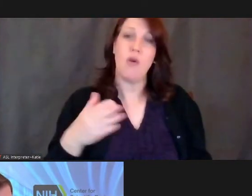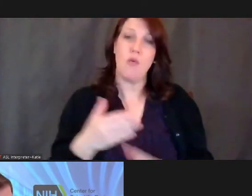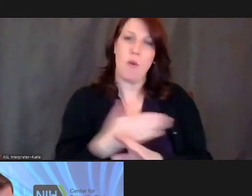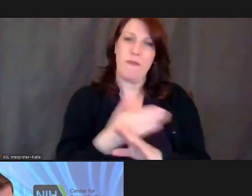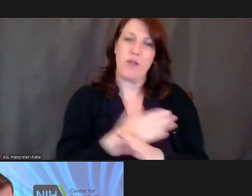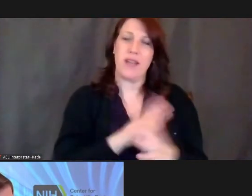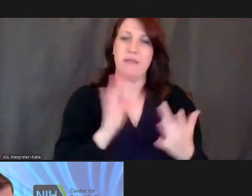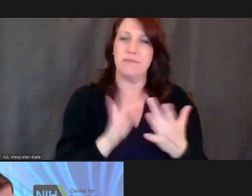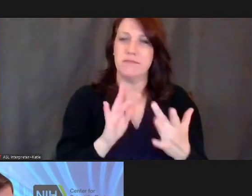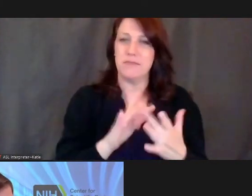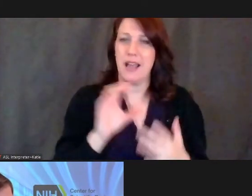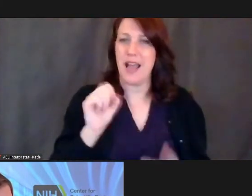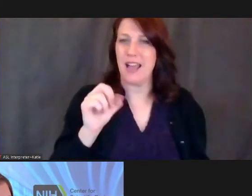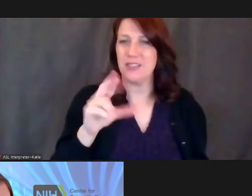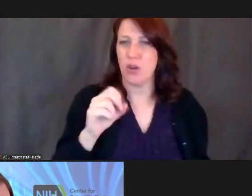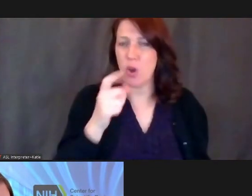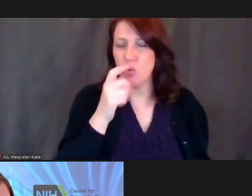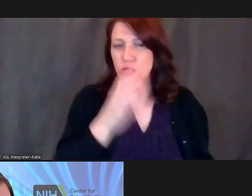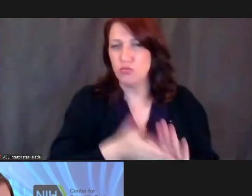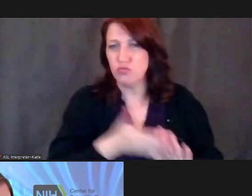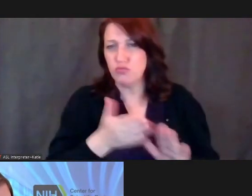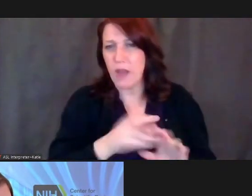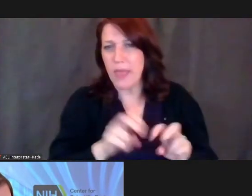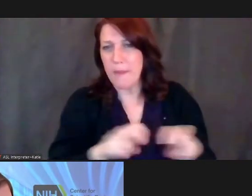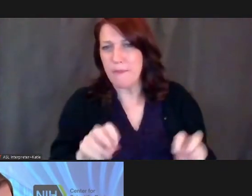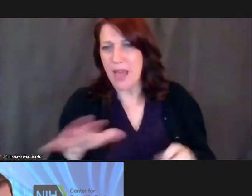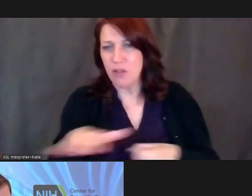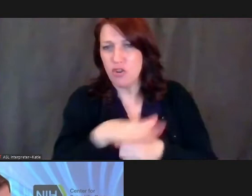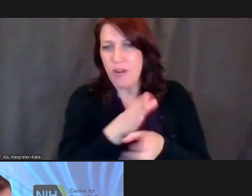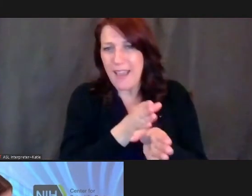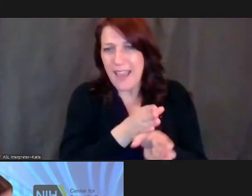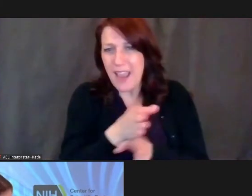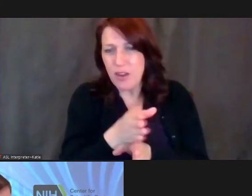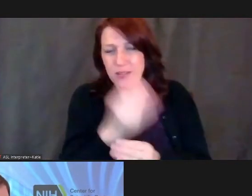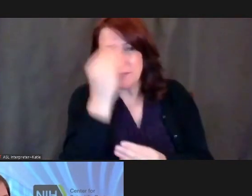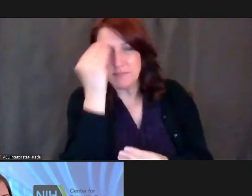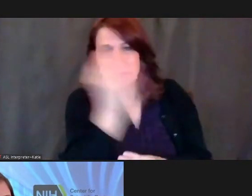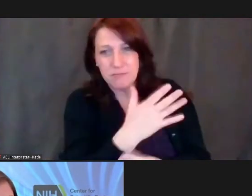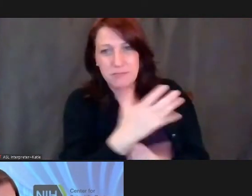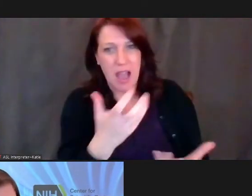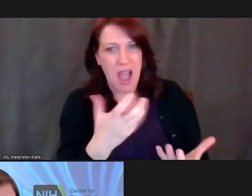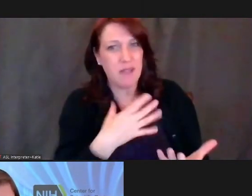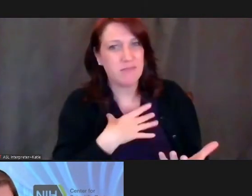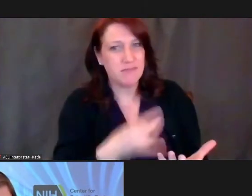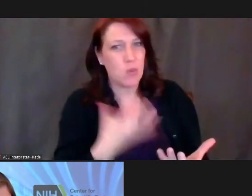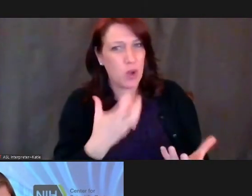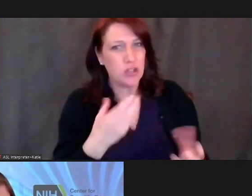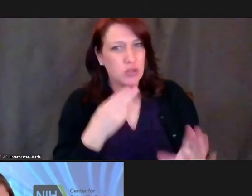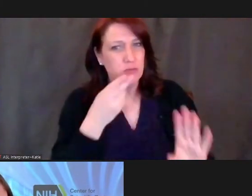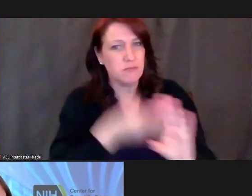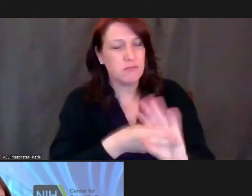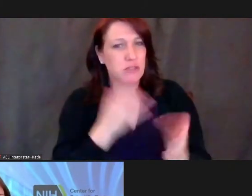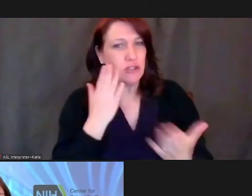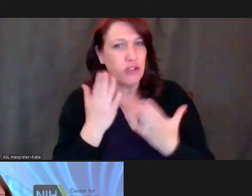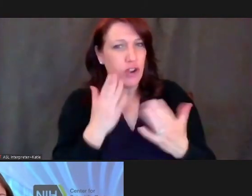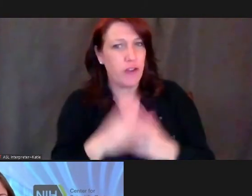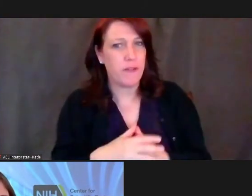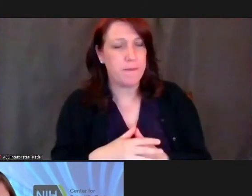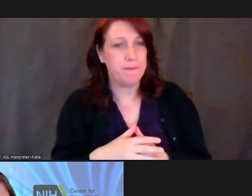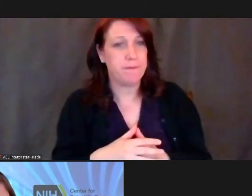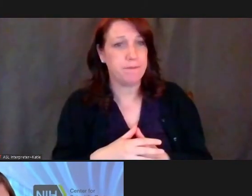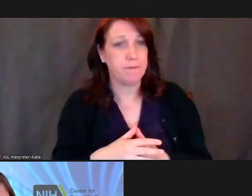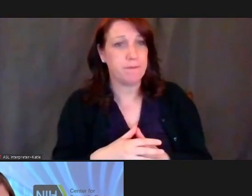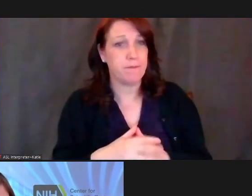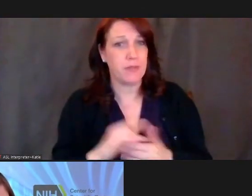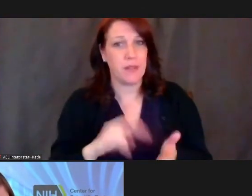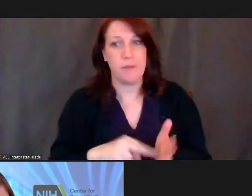contact SROs running the panels in your area to express interest in serving. We're not saying that because we're saying you